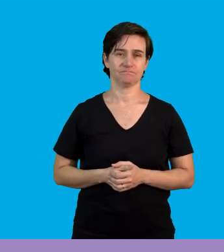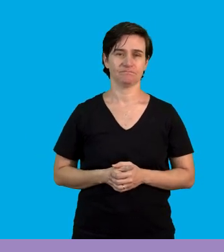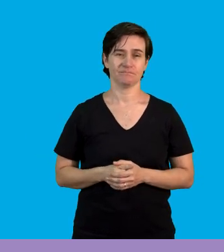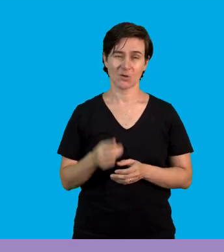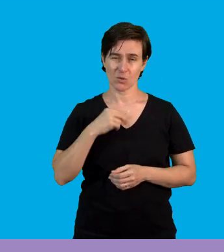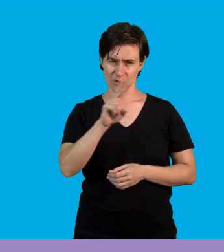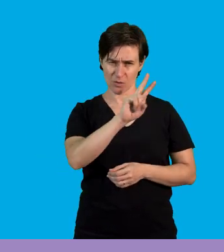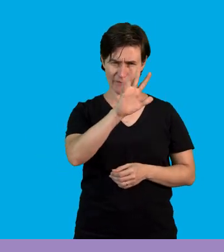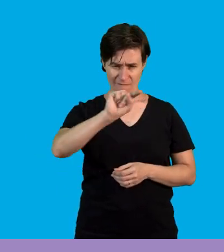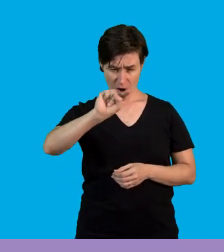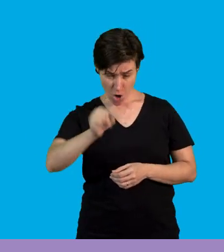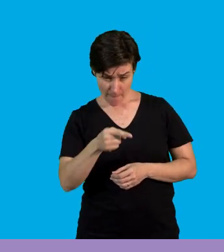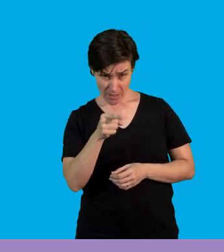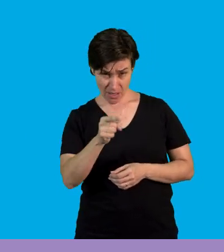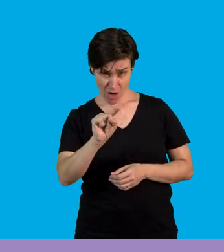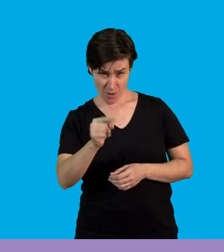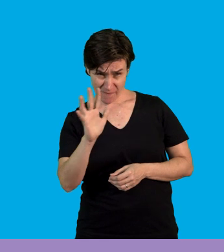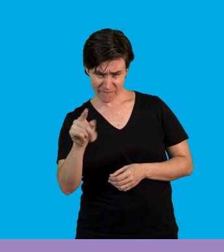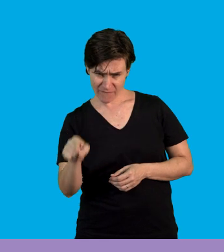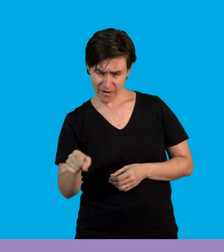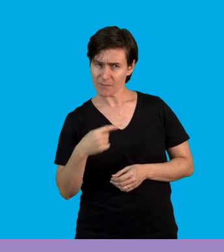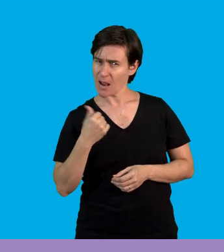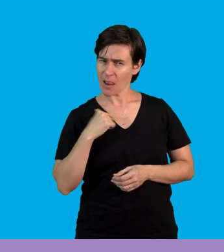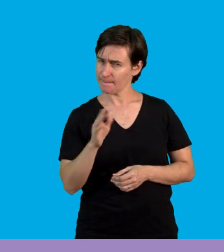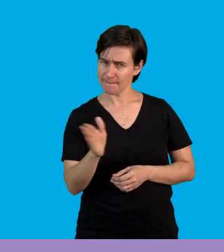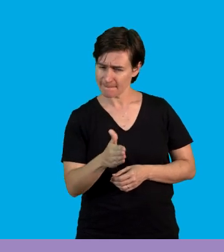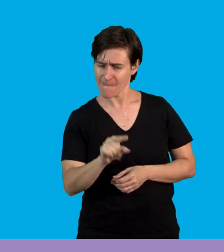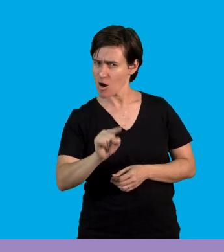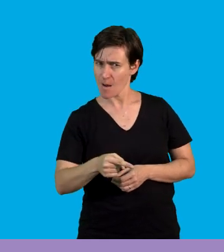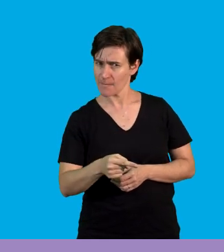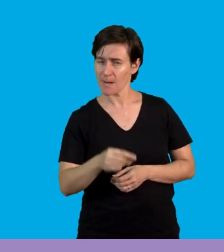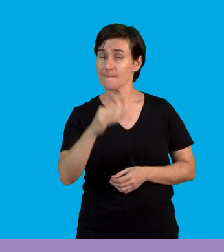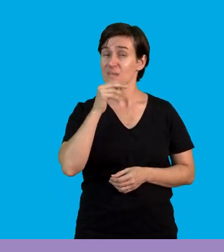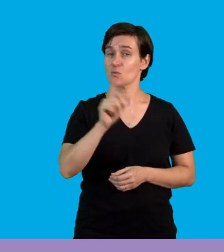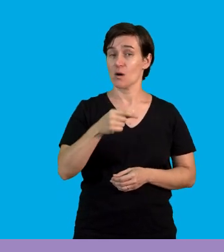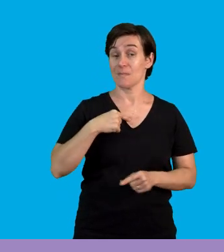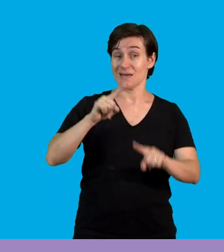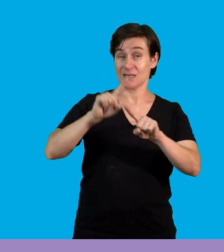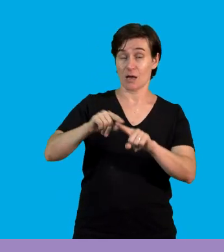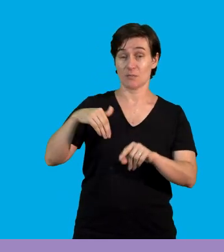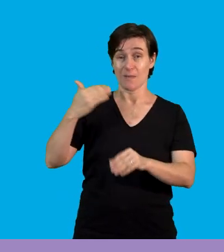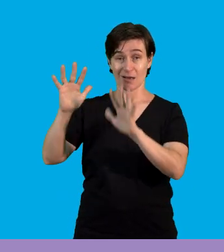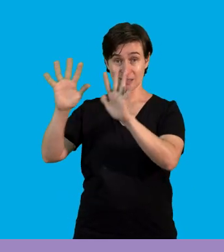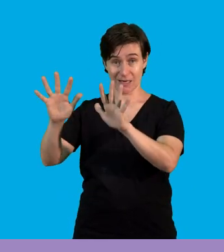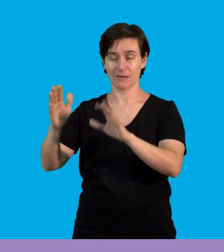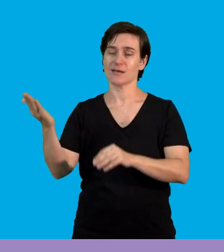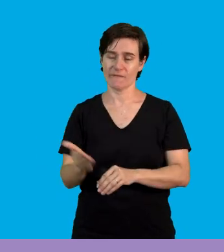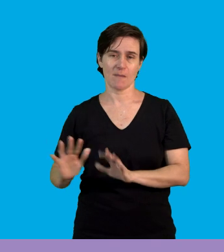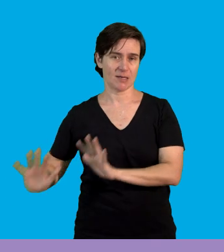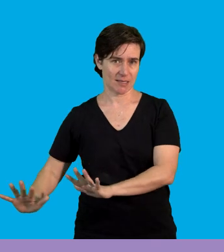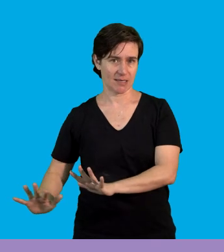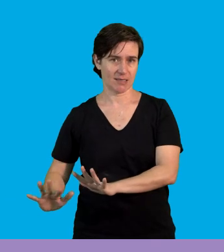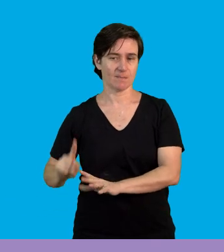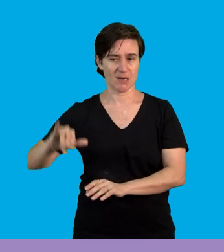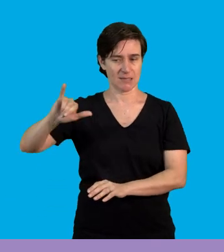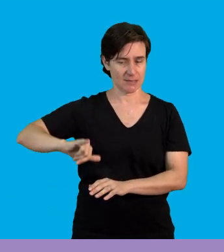I have a comma there, I can eliminate the comma by multiplying by 10 divided by